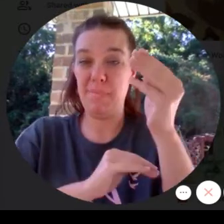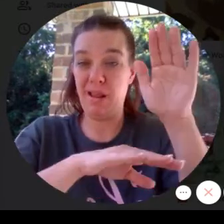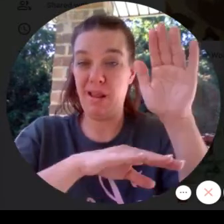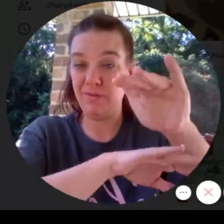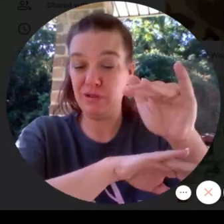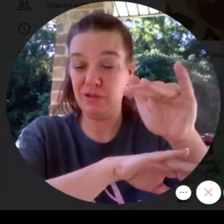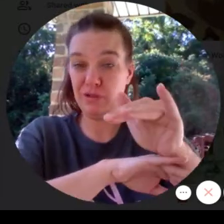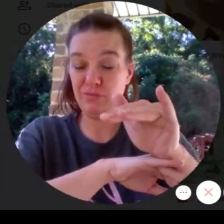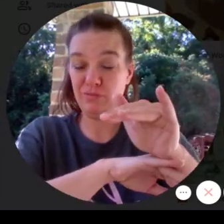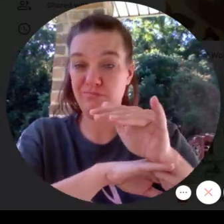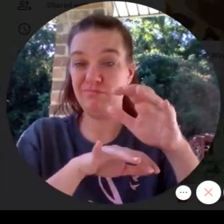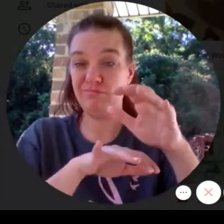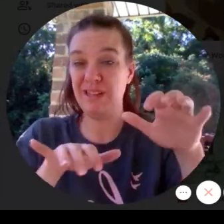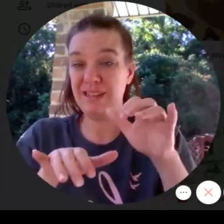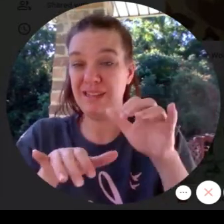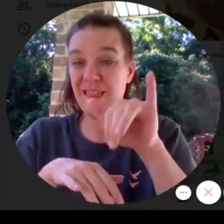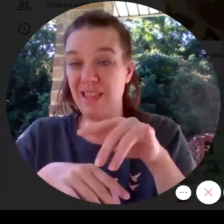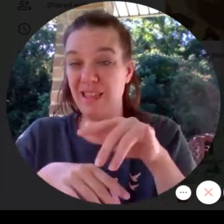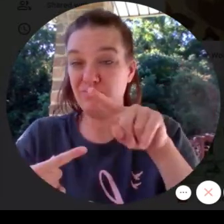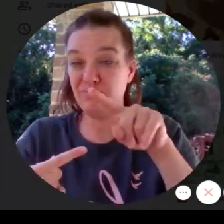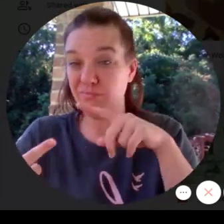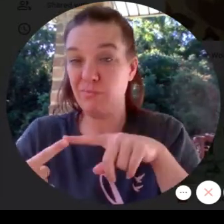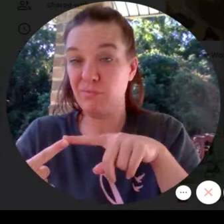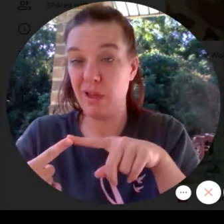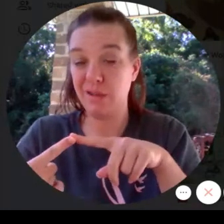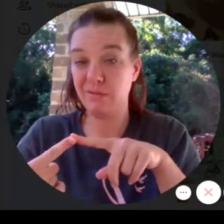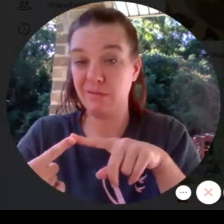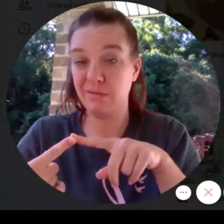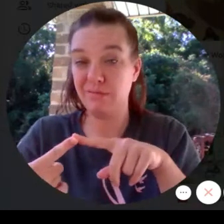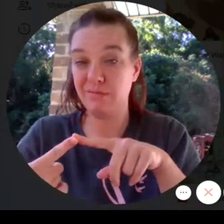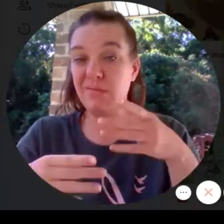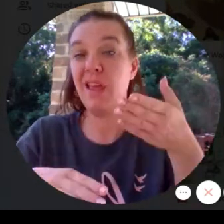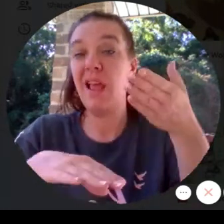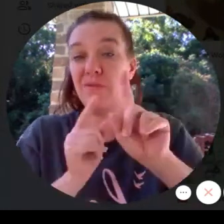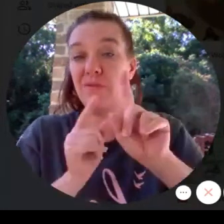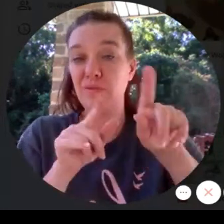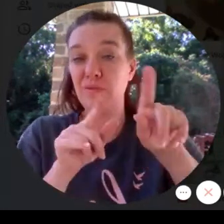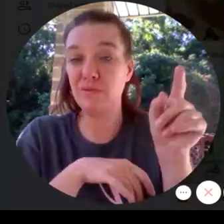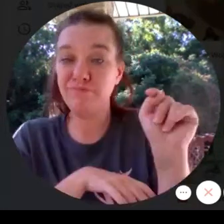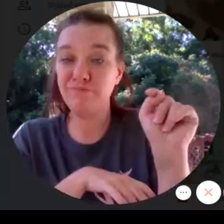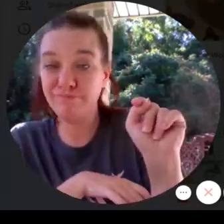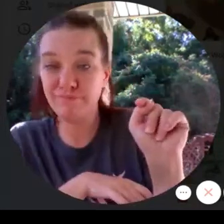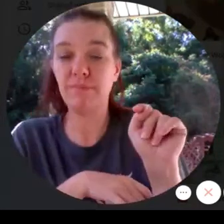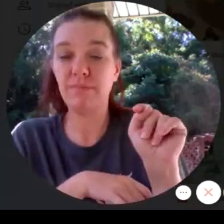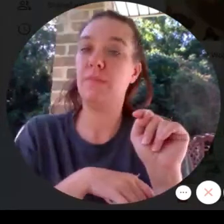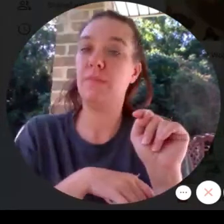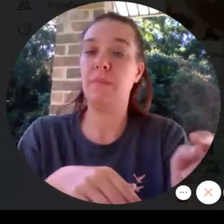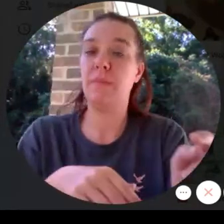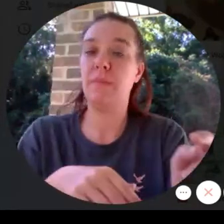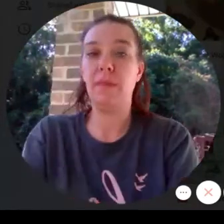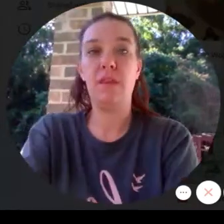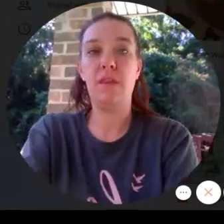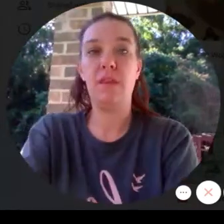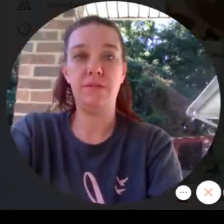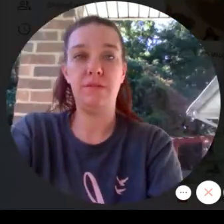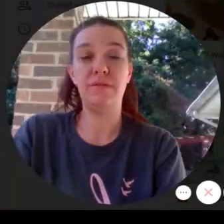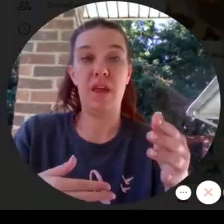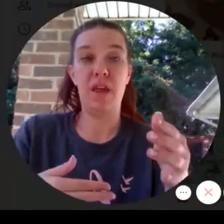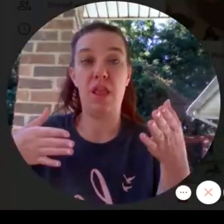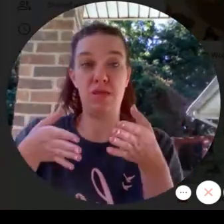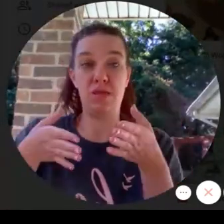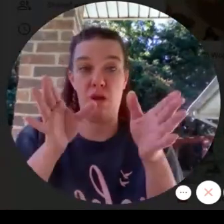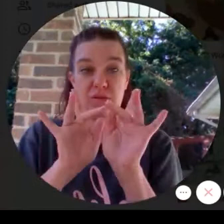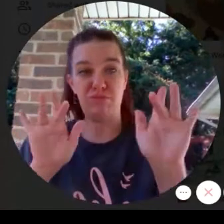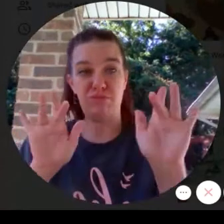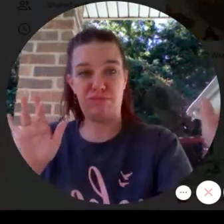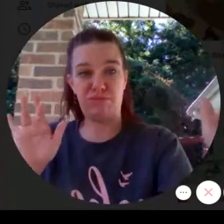it on the way back from the bathroom. When the hallway was empty and nobody was looking,